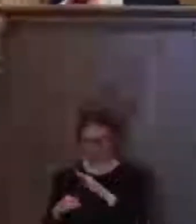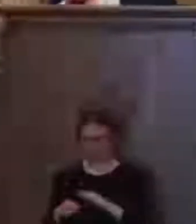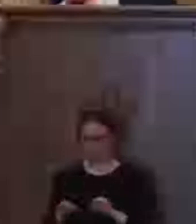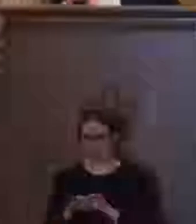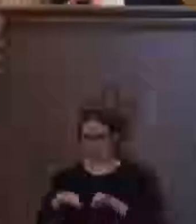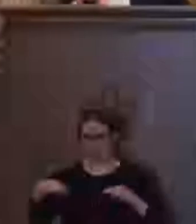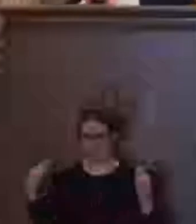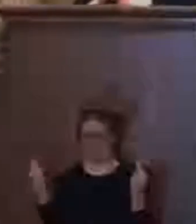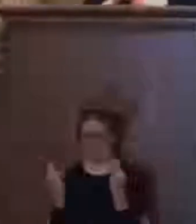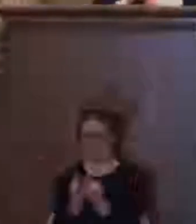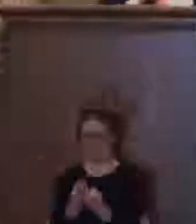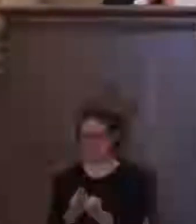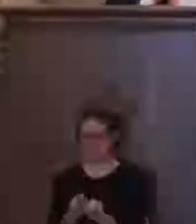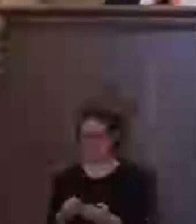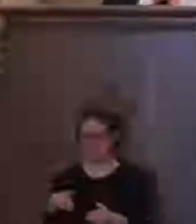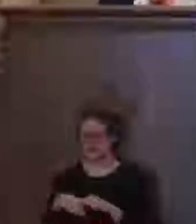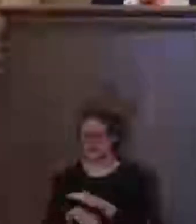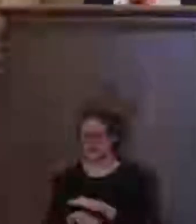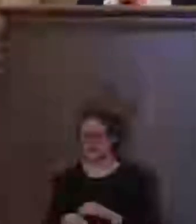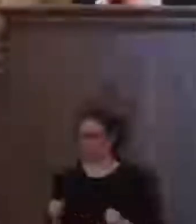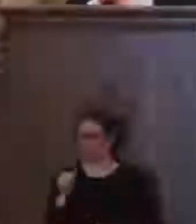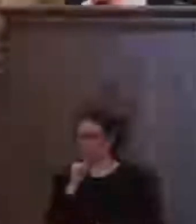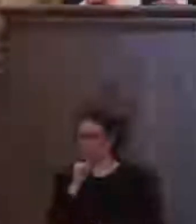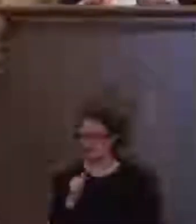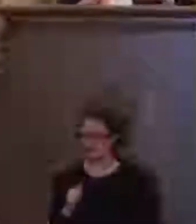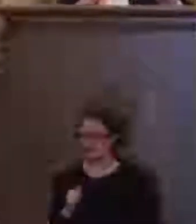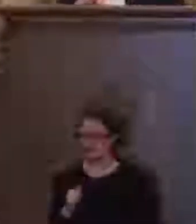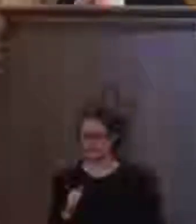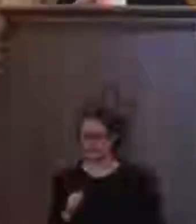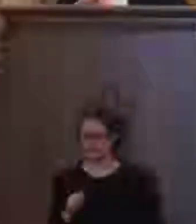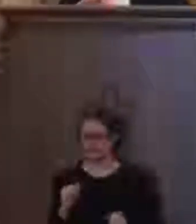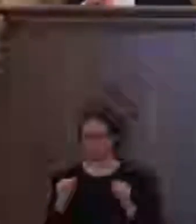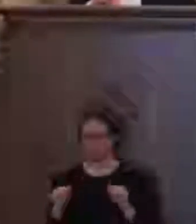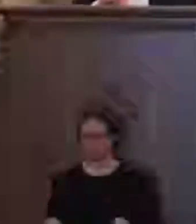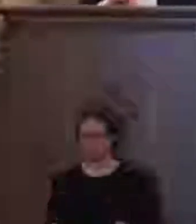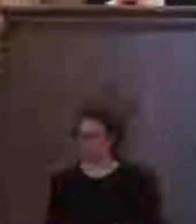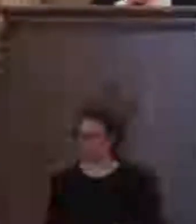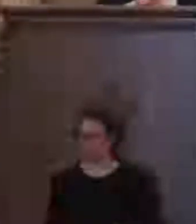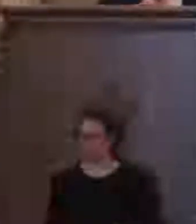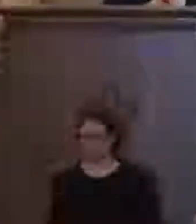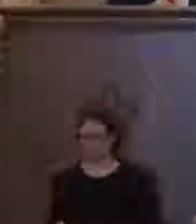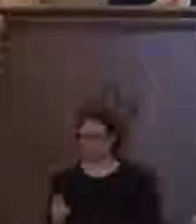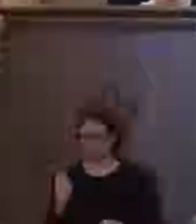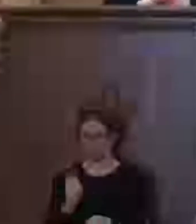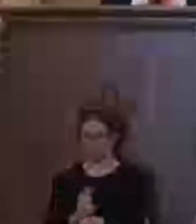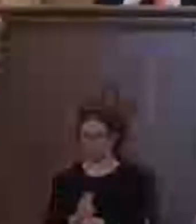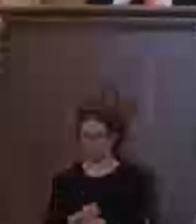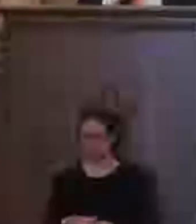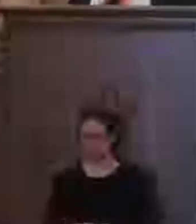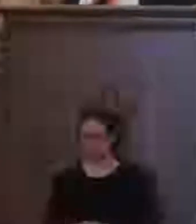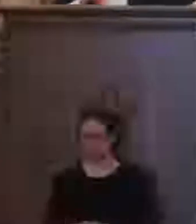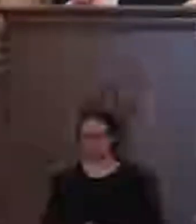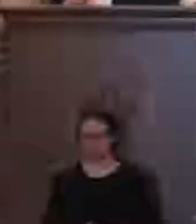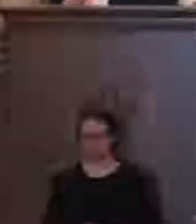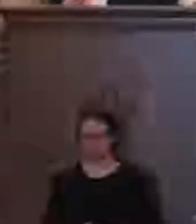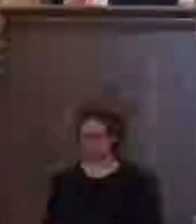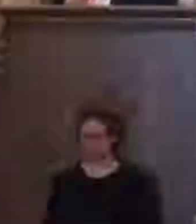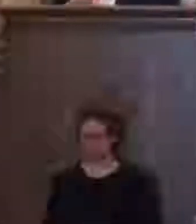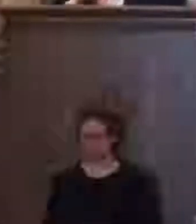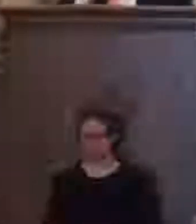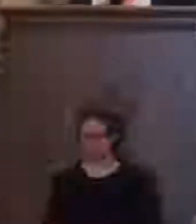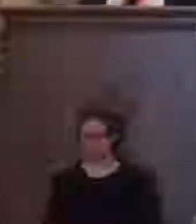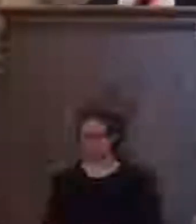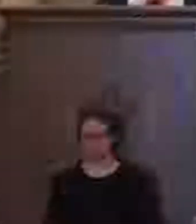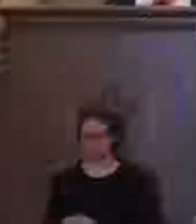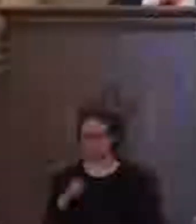family situation he's in, he has not been able to get to church. You know, and